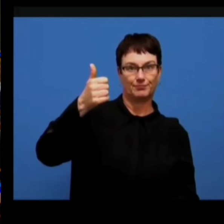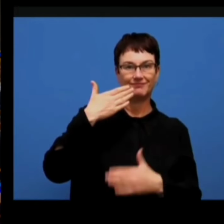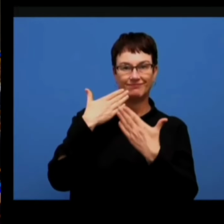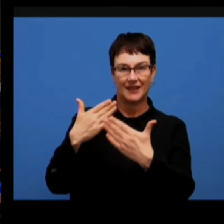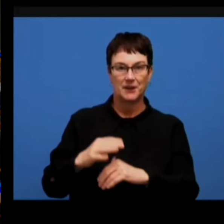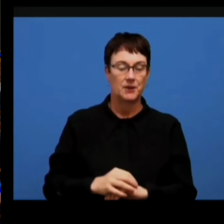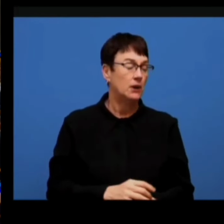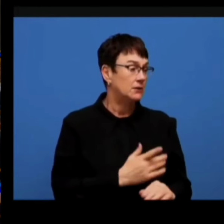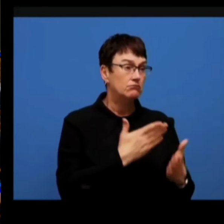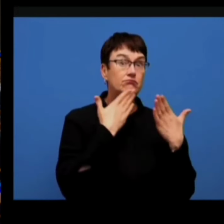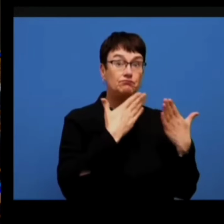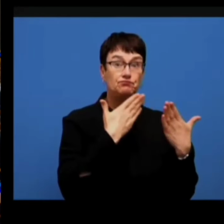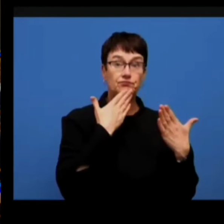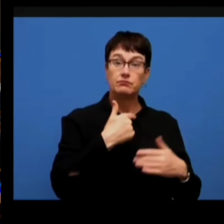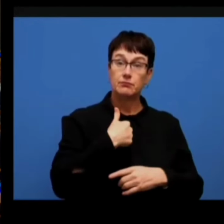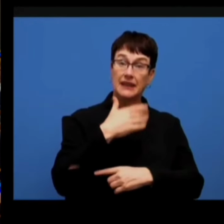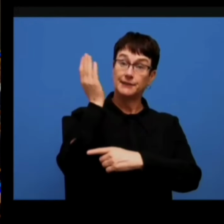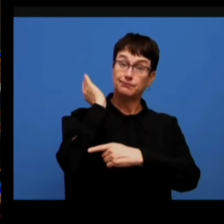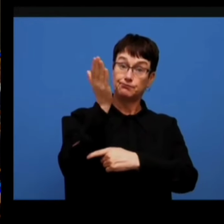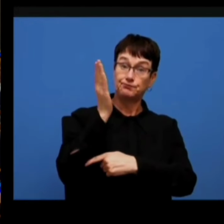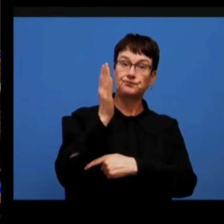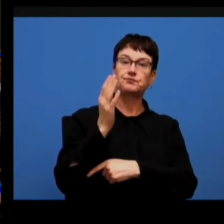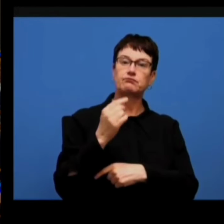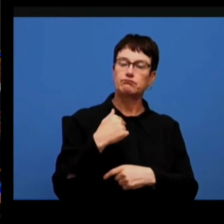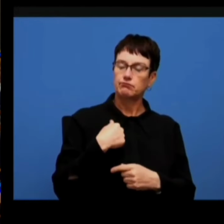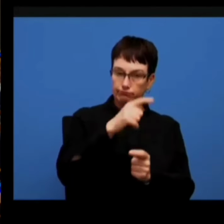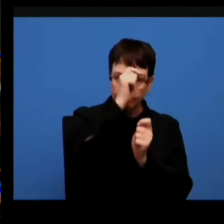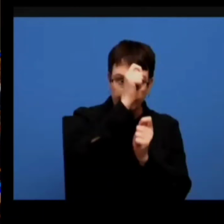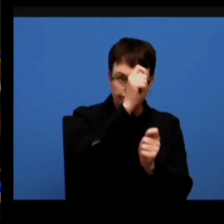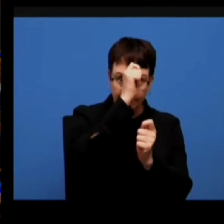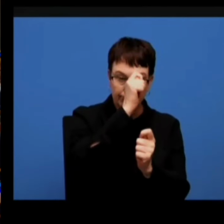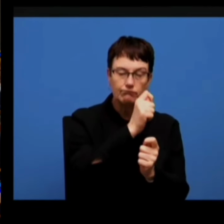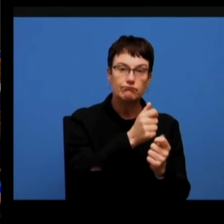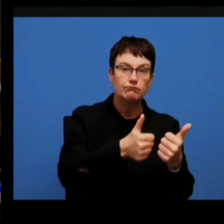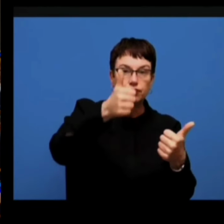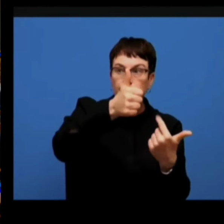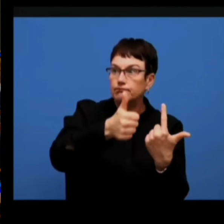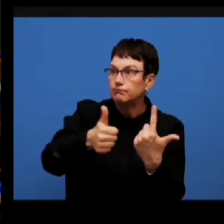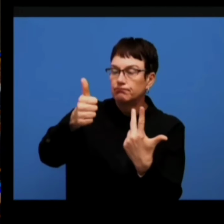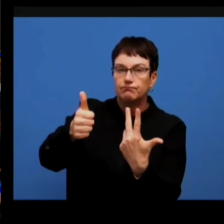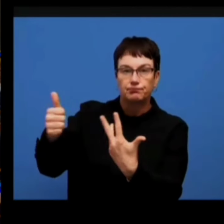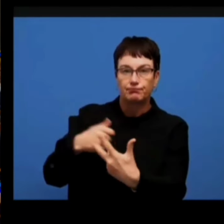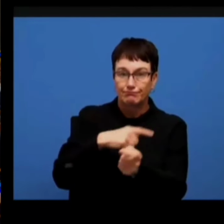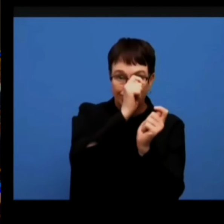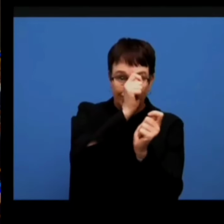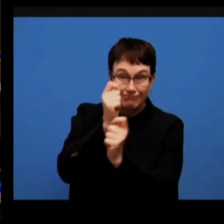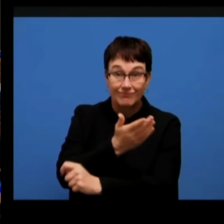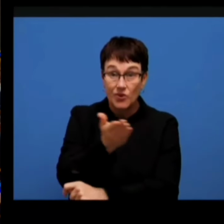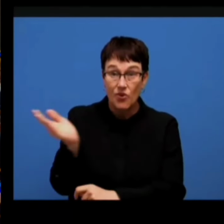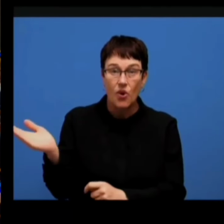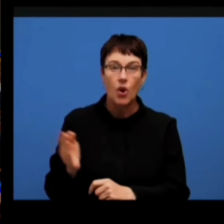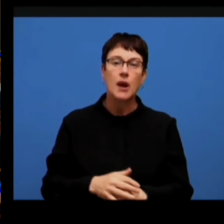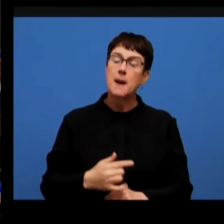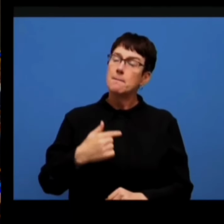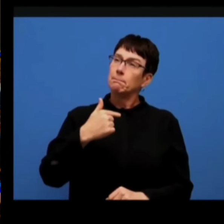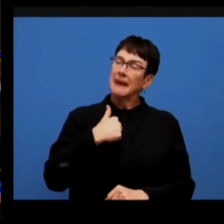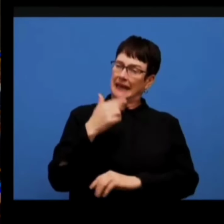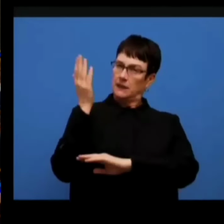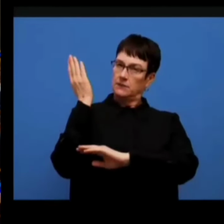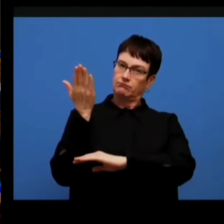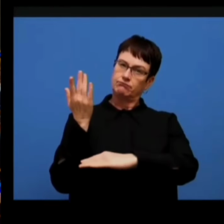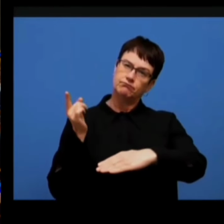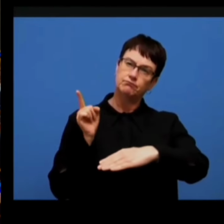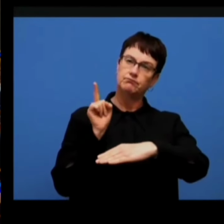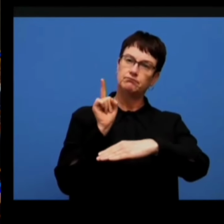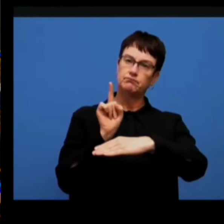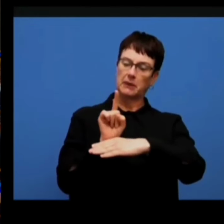of the International Crisis Group, a global conflict prevention organization. Looking around the world, Crisis